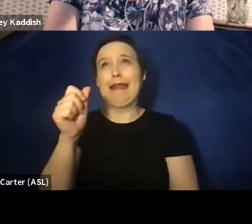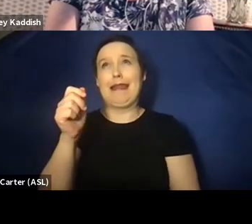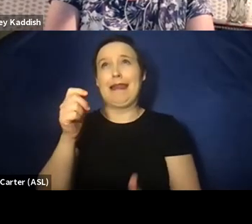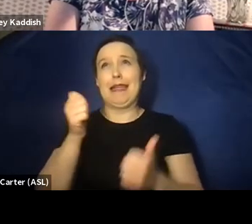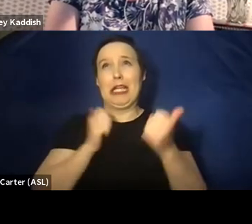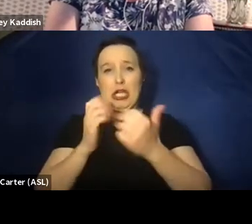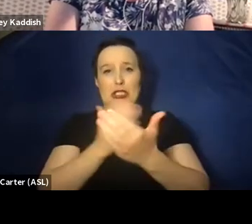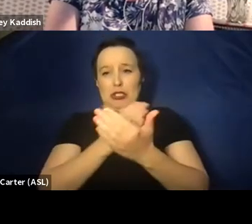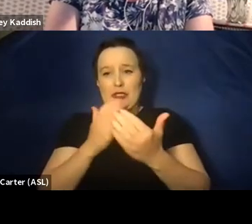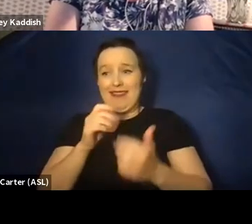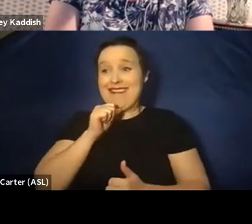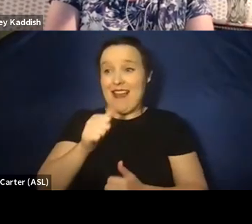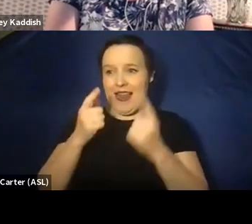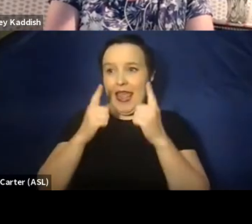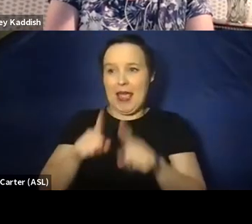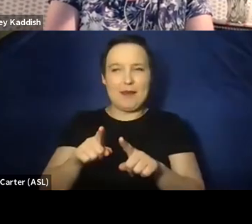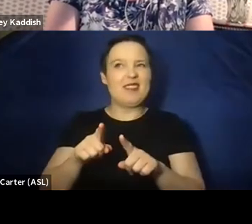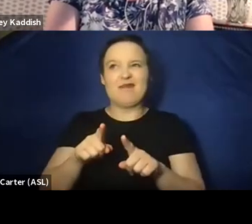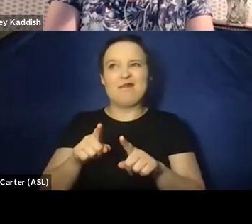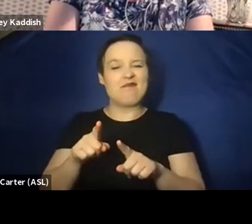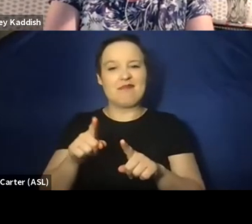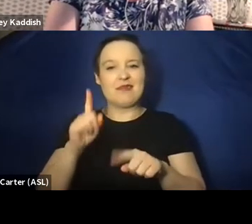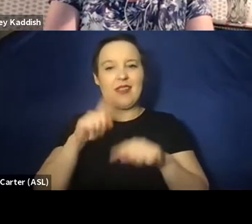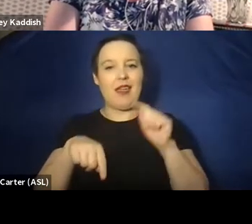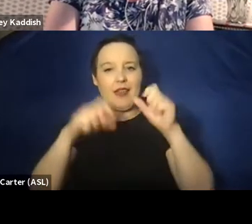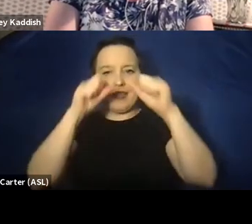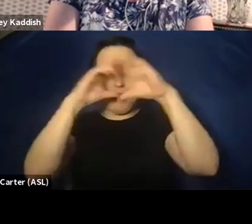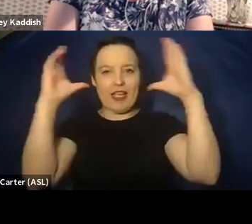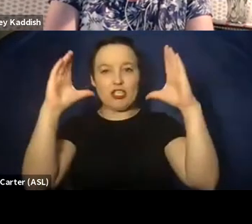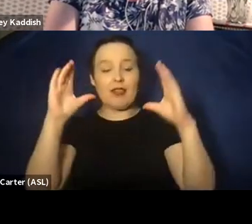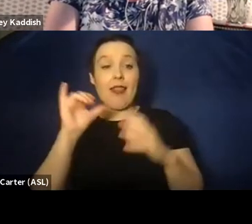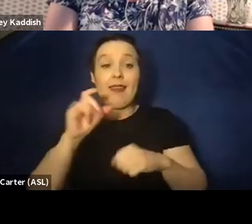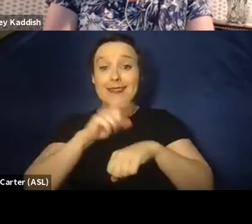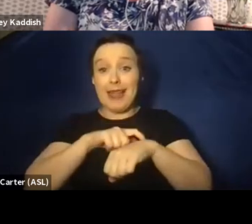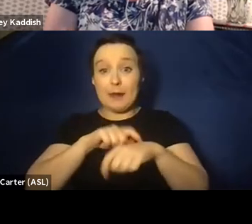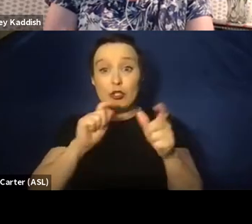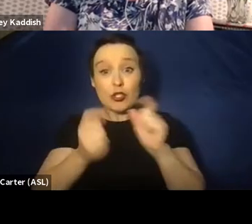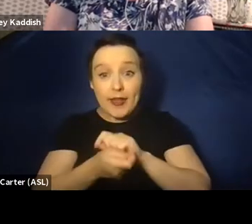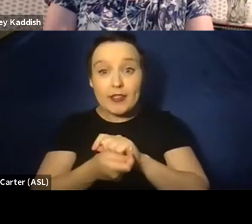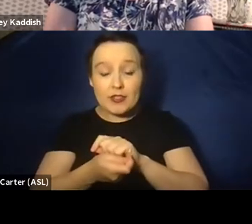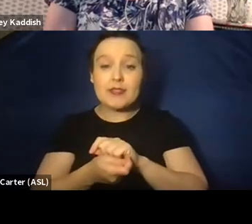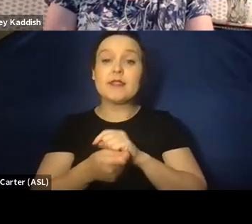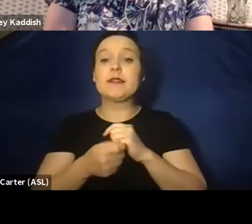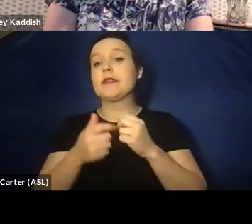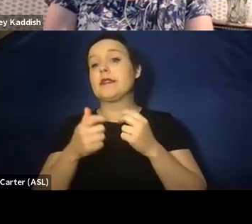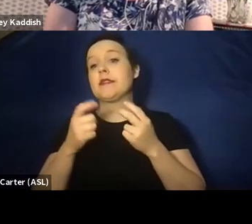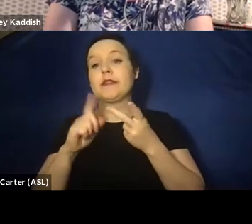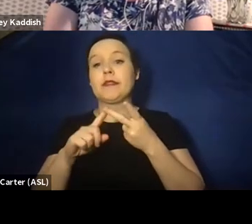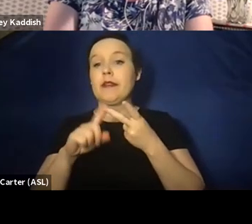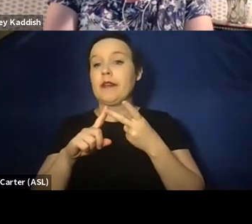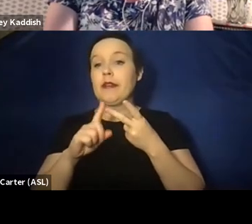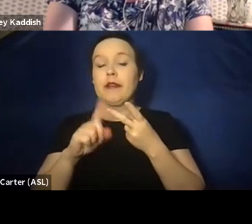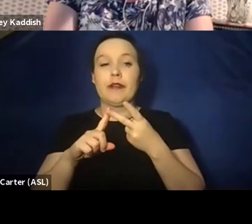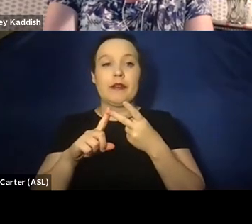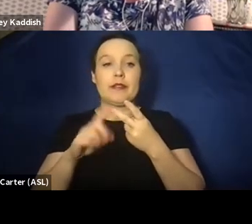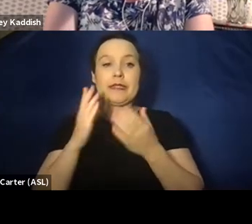present. That can be anything from timing changes to someone deciding on a